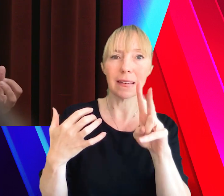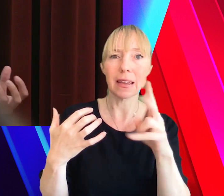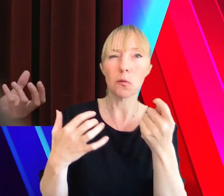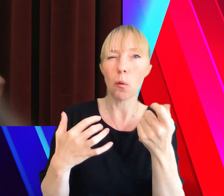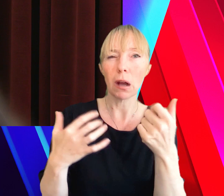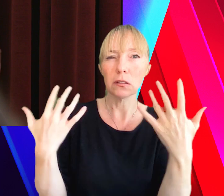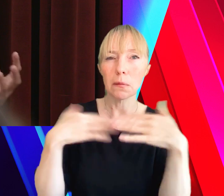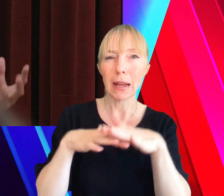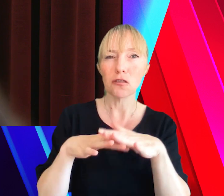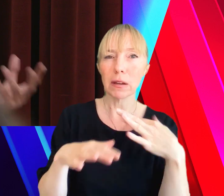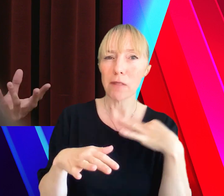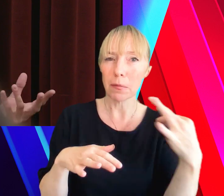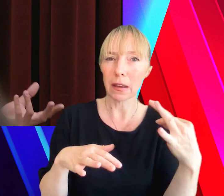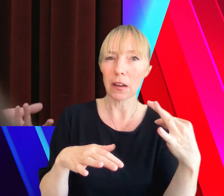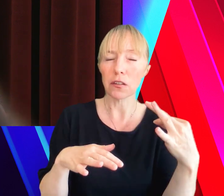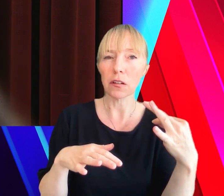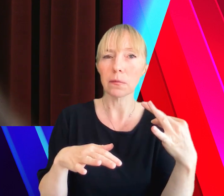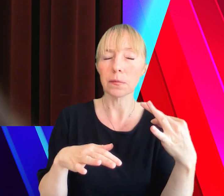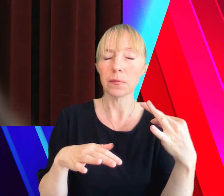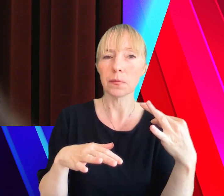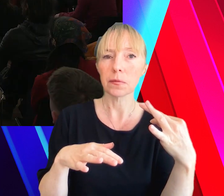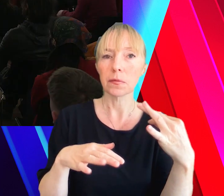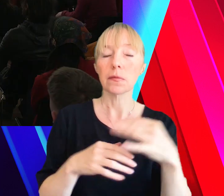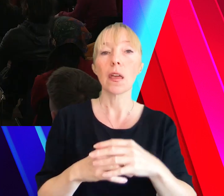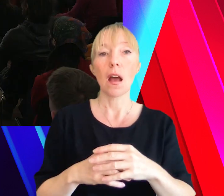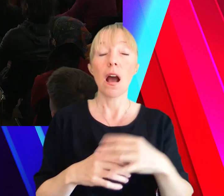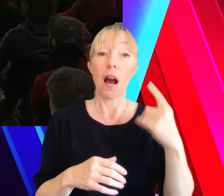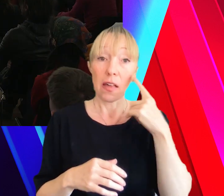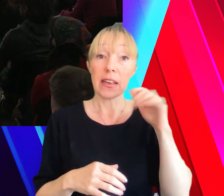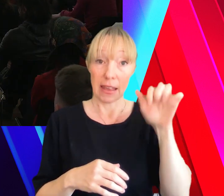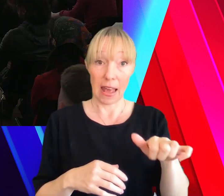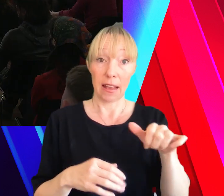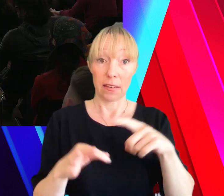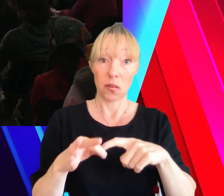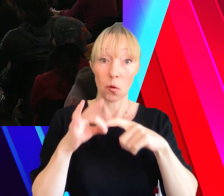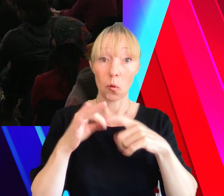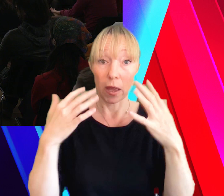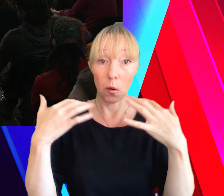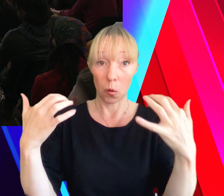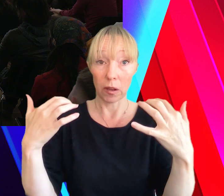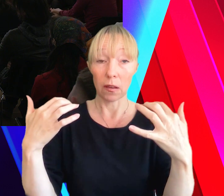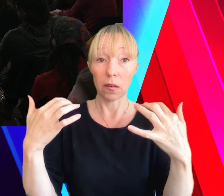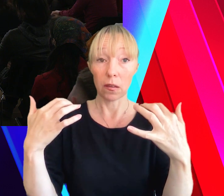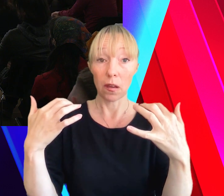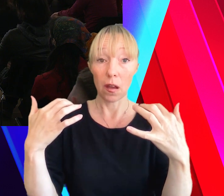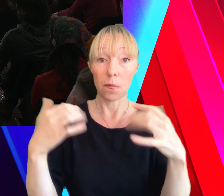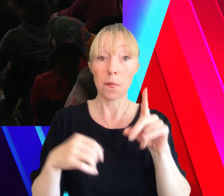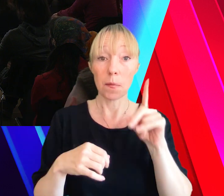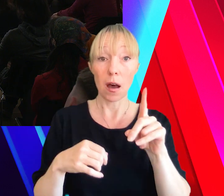queer audiences who might not see much mainstream representation? I would think that yes, it's